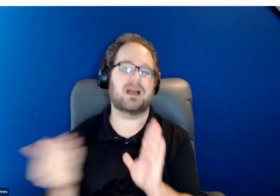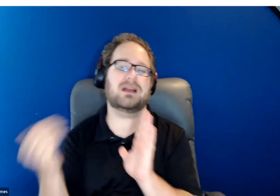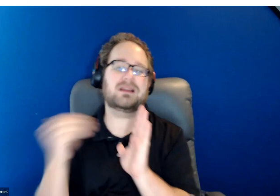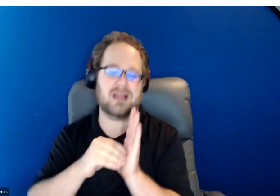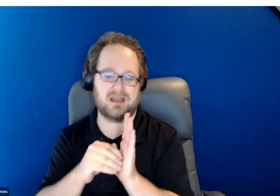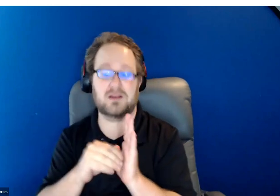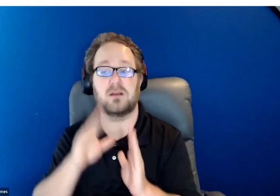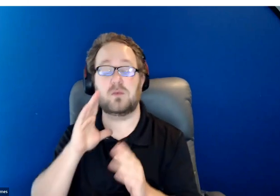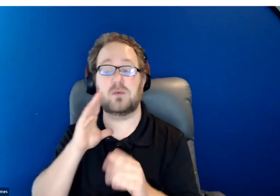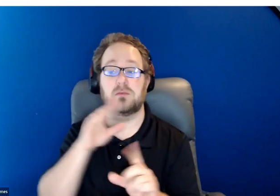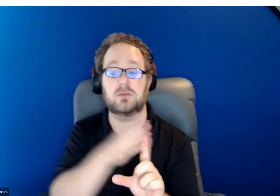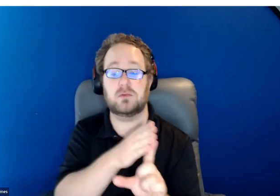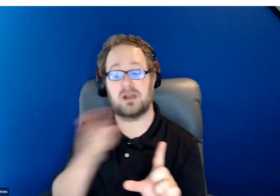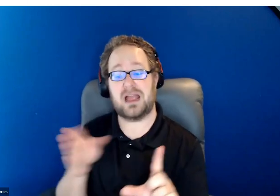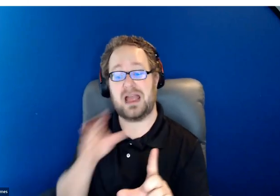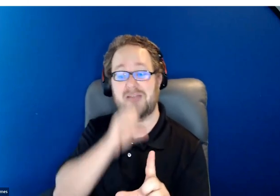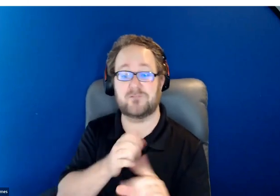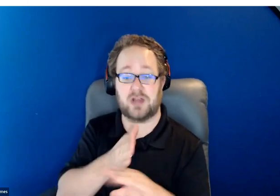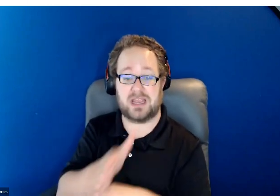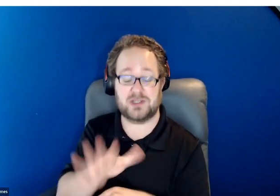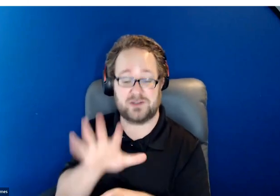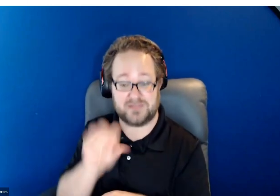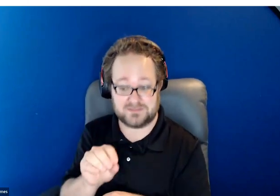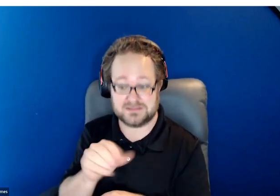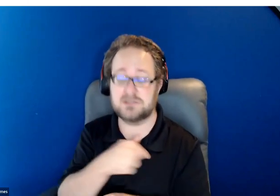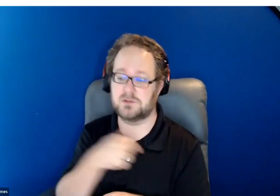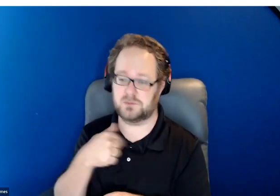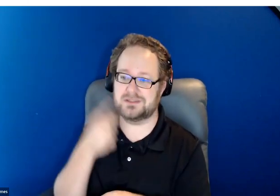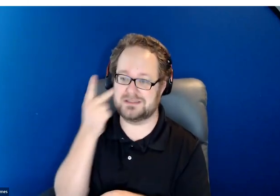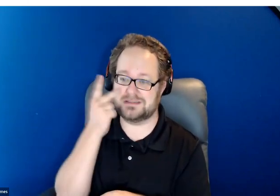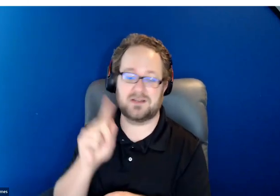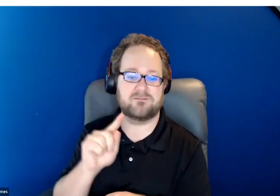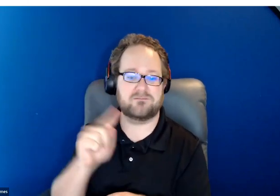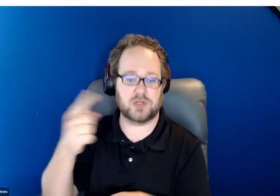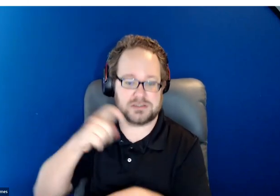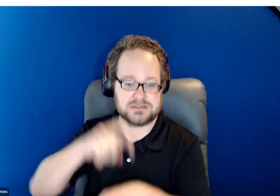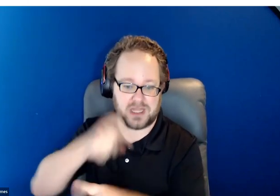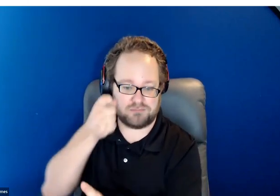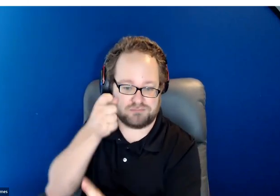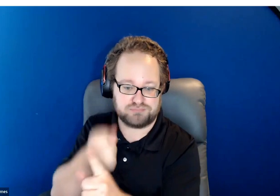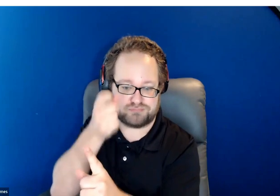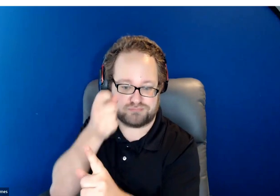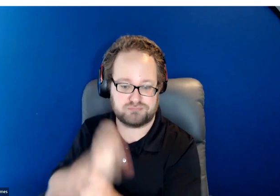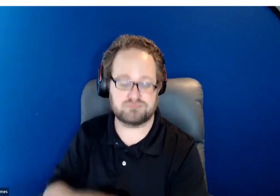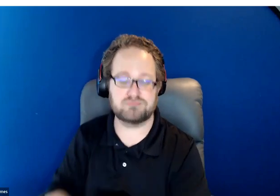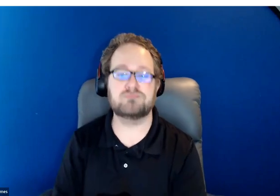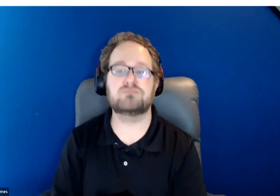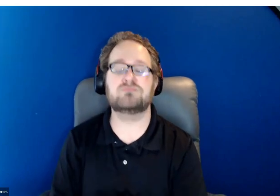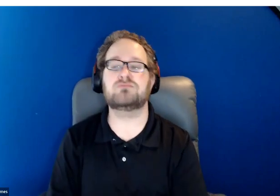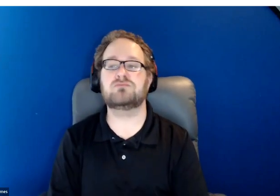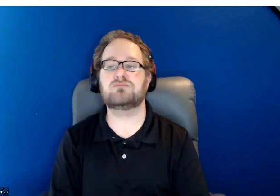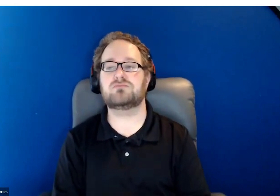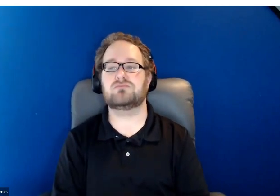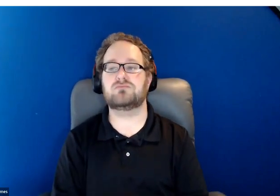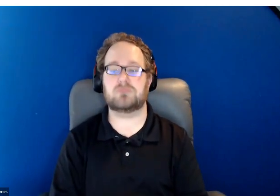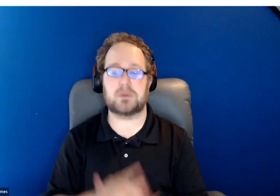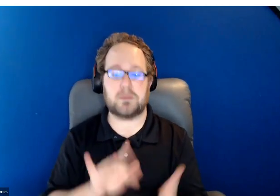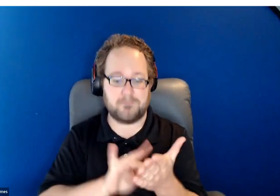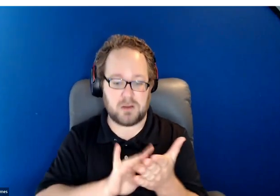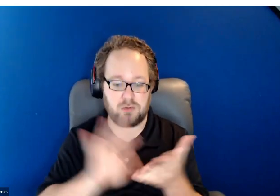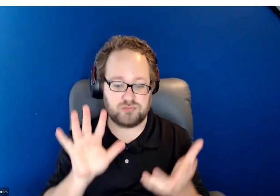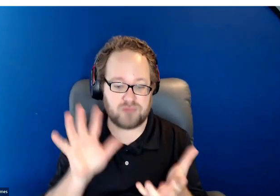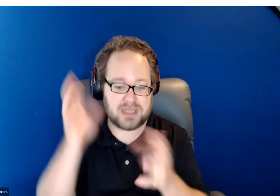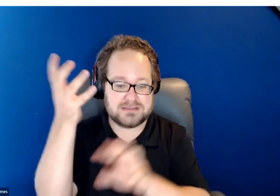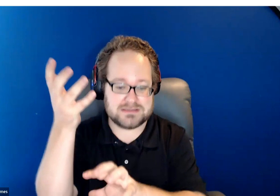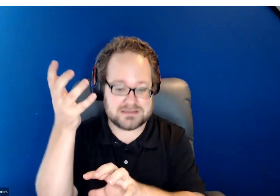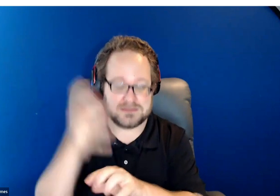for the first time after age 50. These individuals may have had a later in life job loss, a medical crisis, divorce,